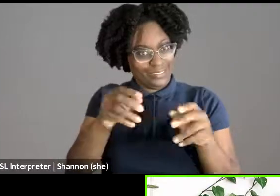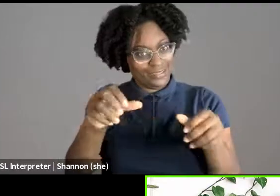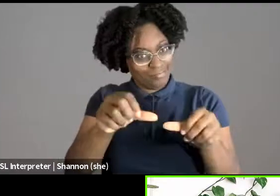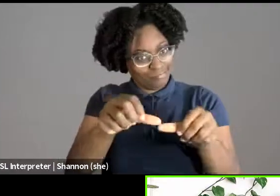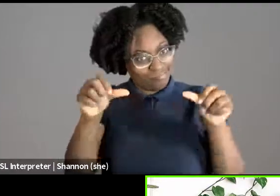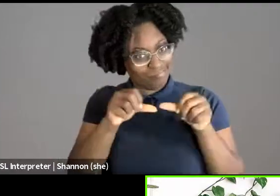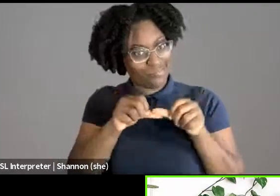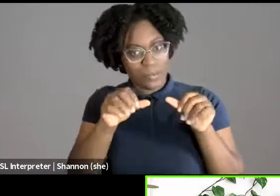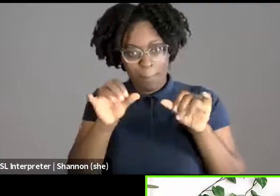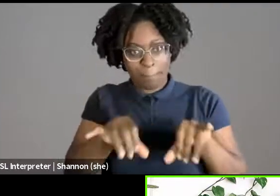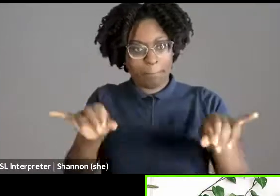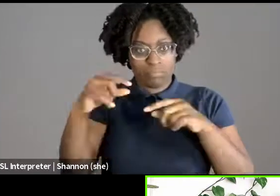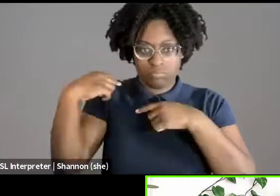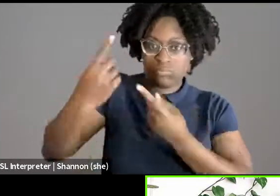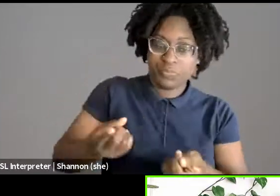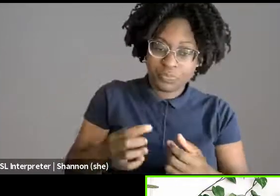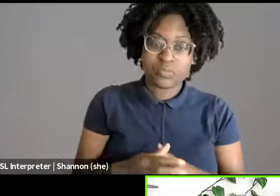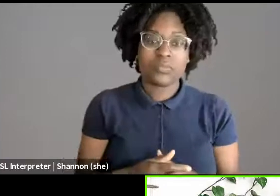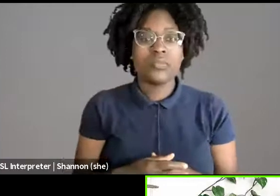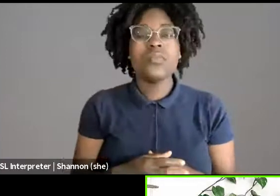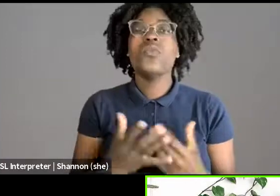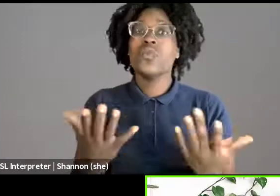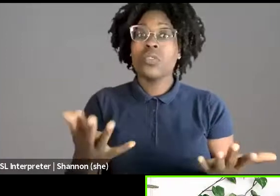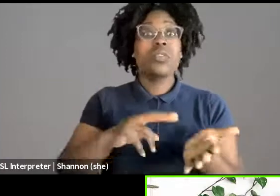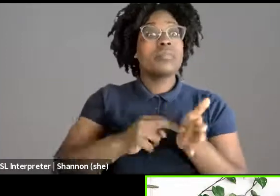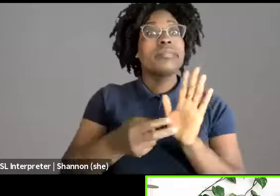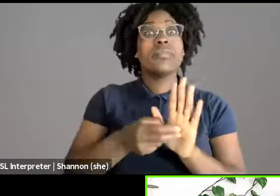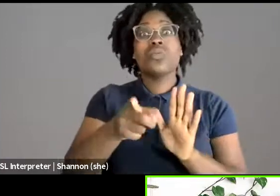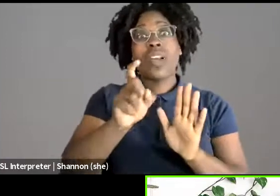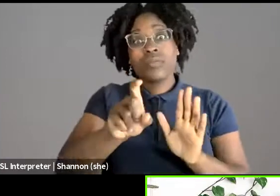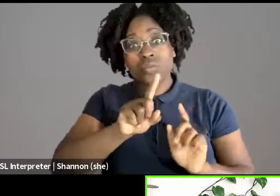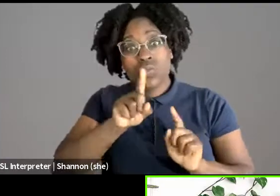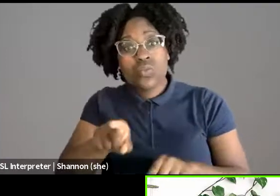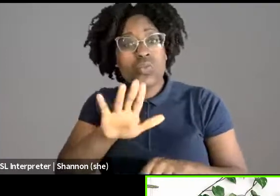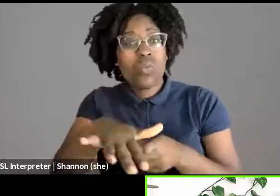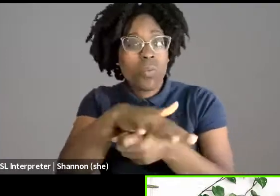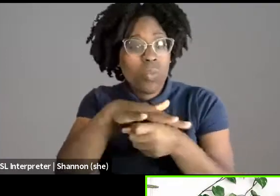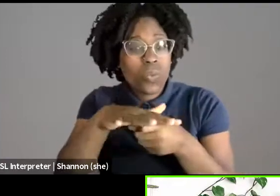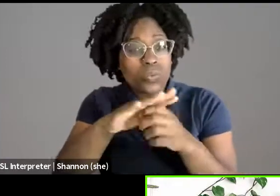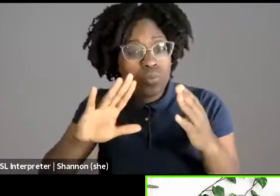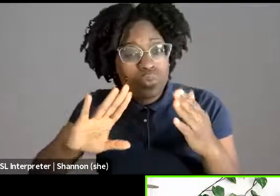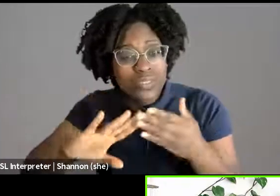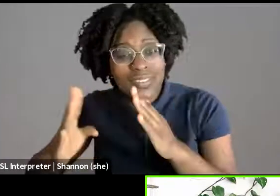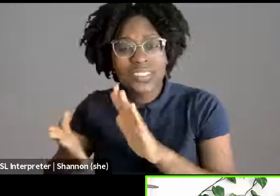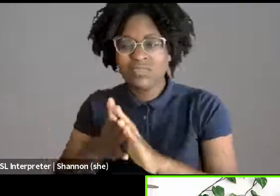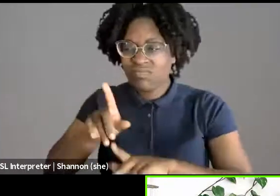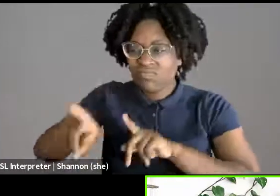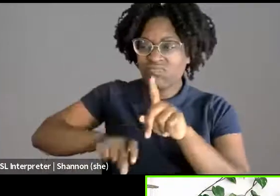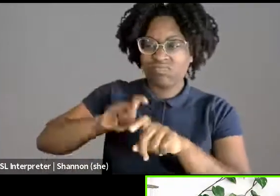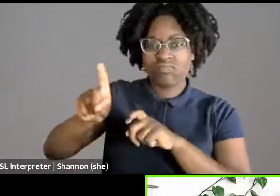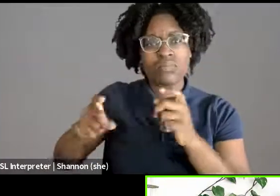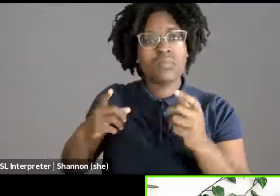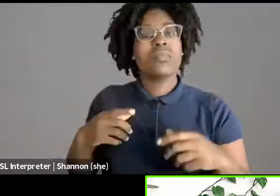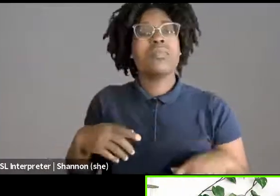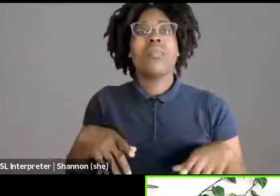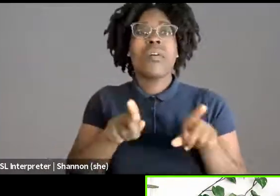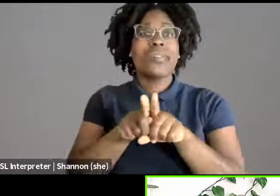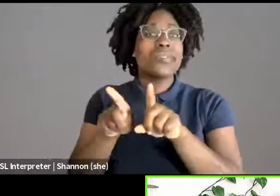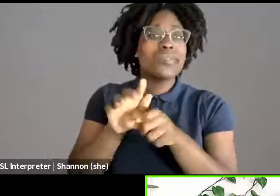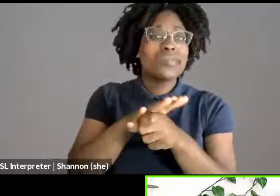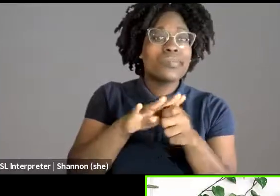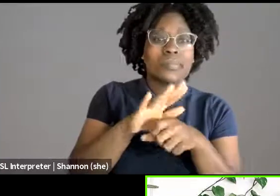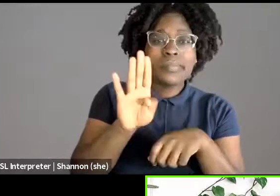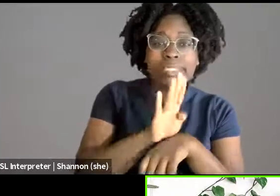communities. I also recommend partnerships with Native organizations and businesses. So very, very few